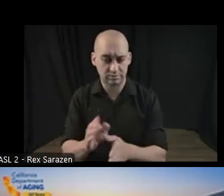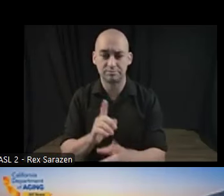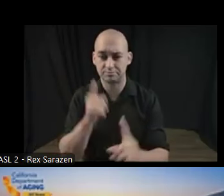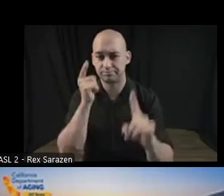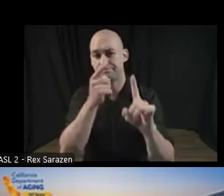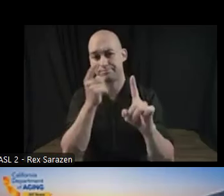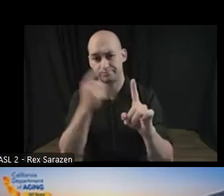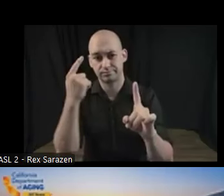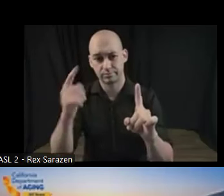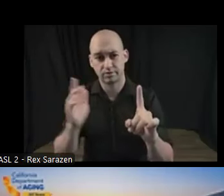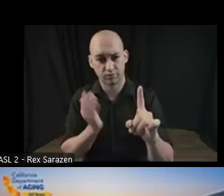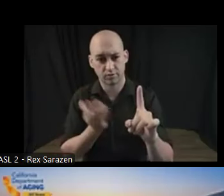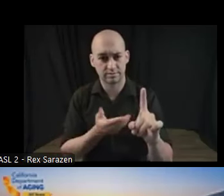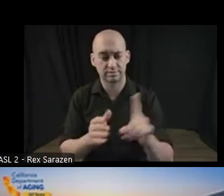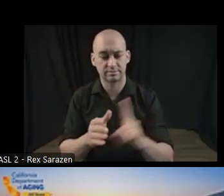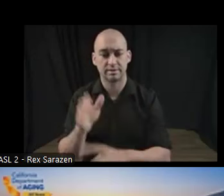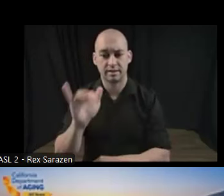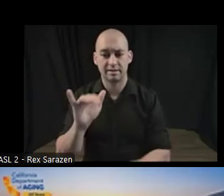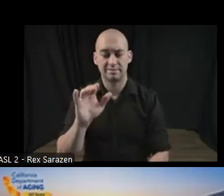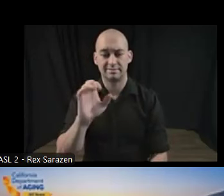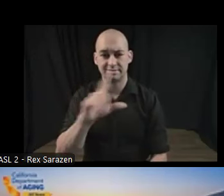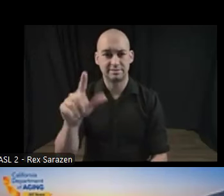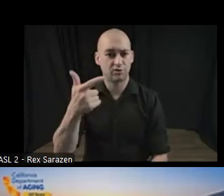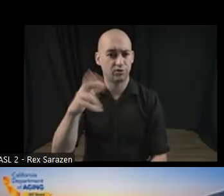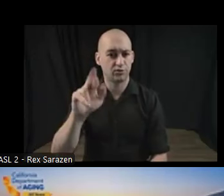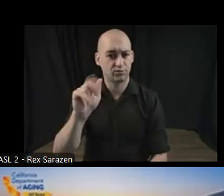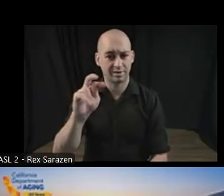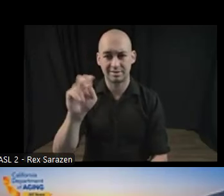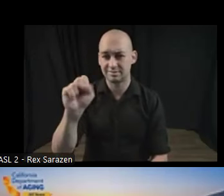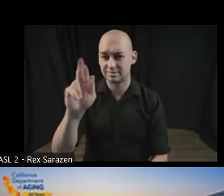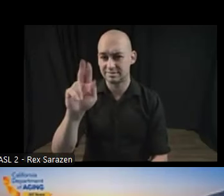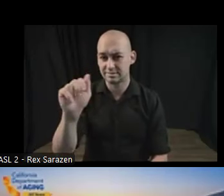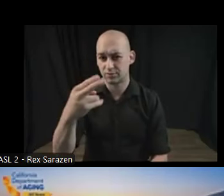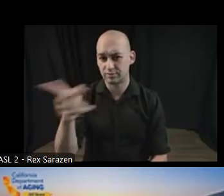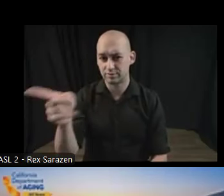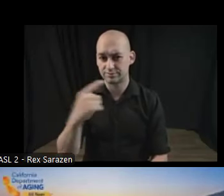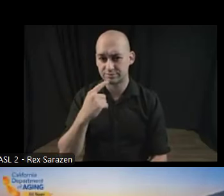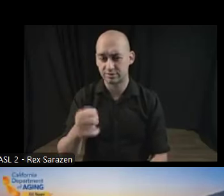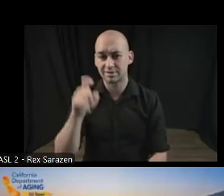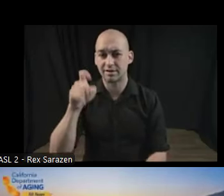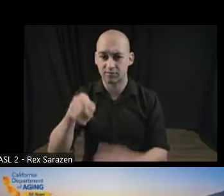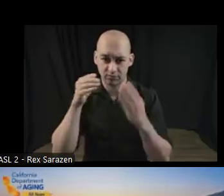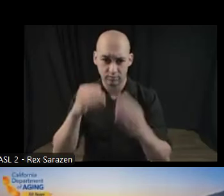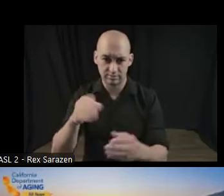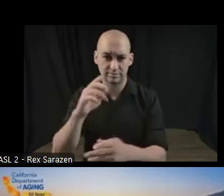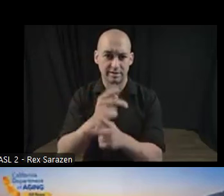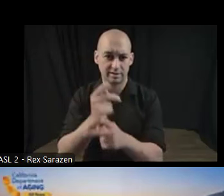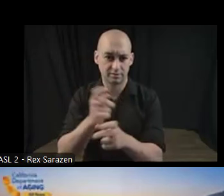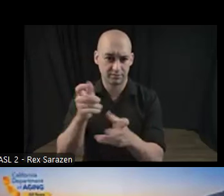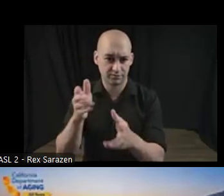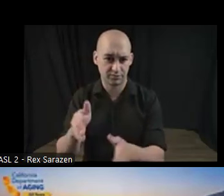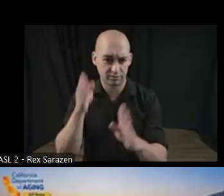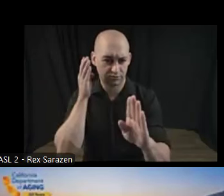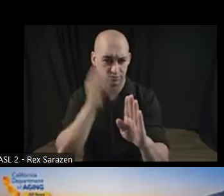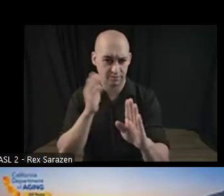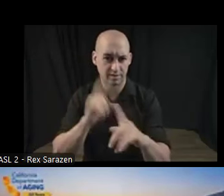us. The SAL grant that Sarah just mentioned did have to be focused on caregivers very directly,